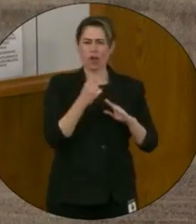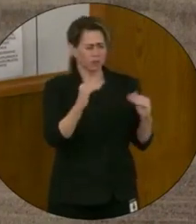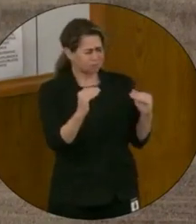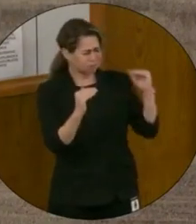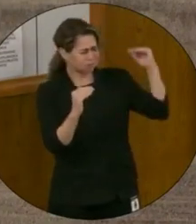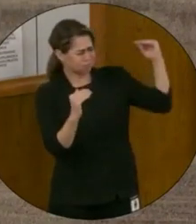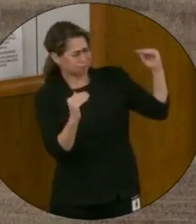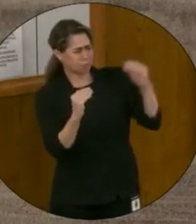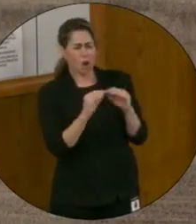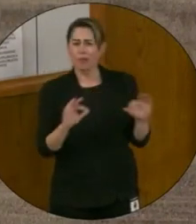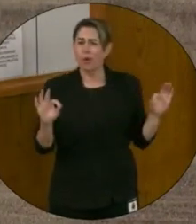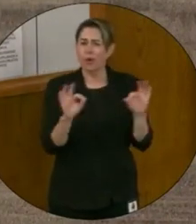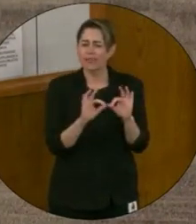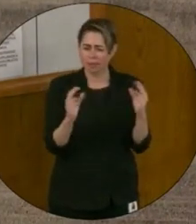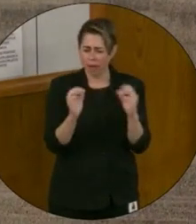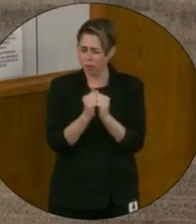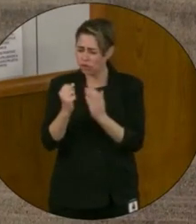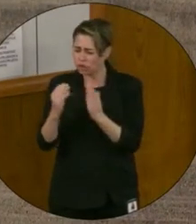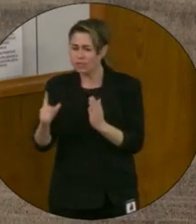the kids that you claim to serve?